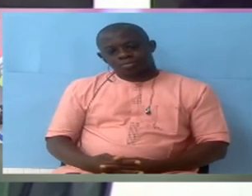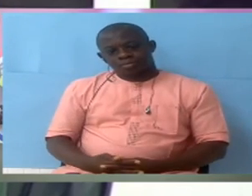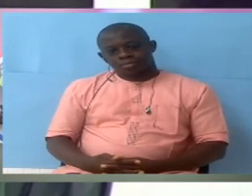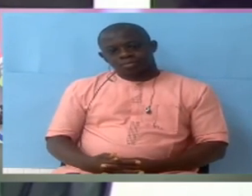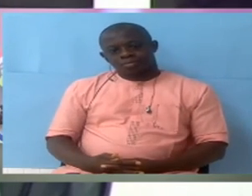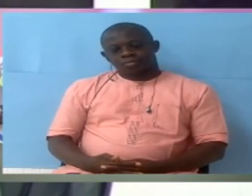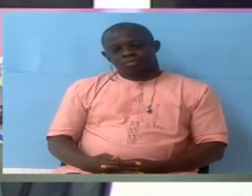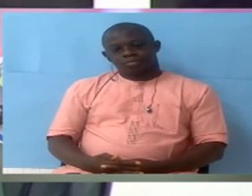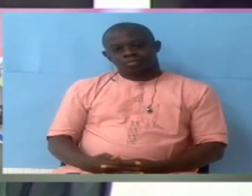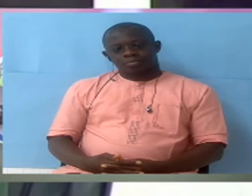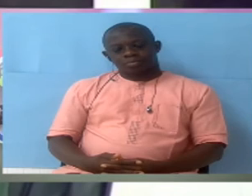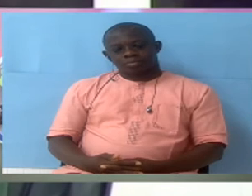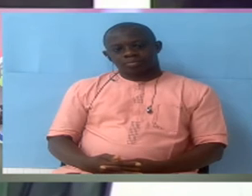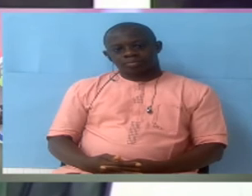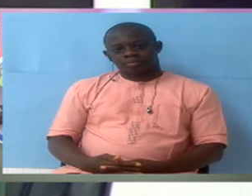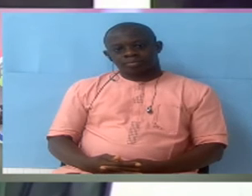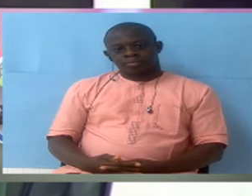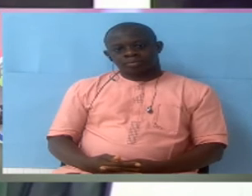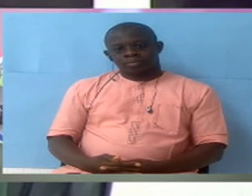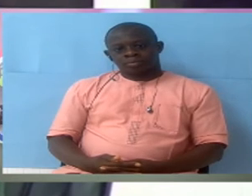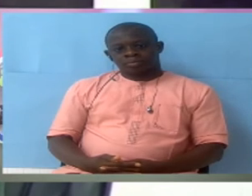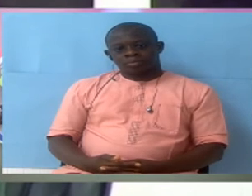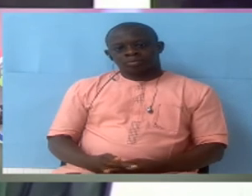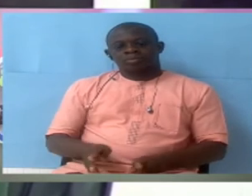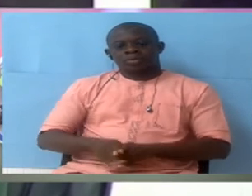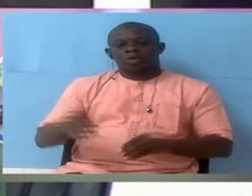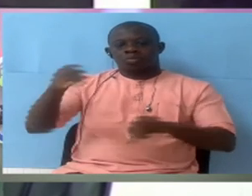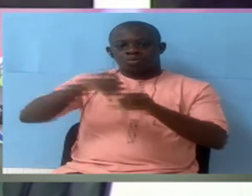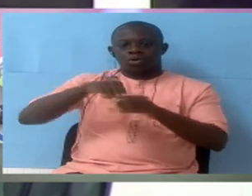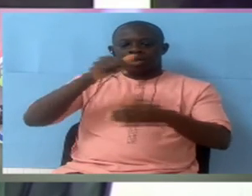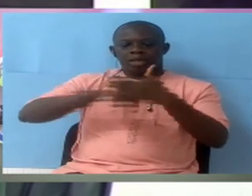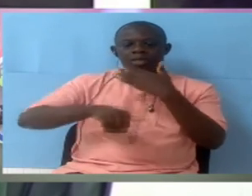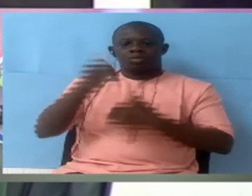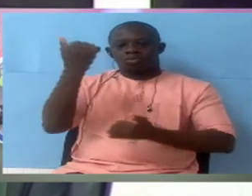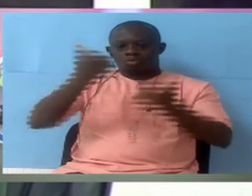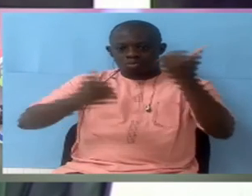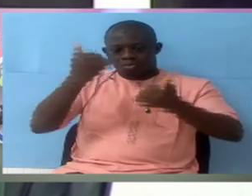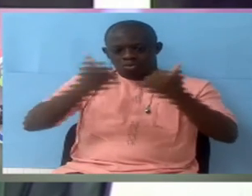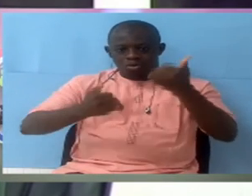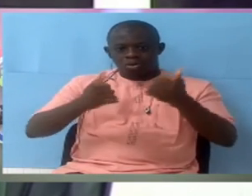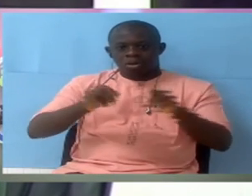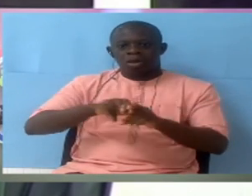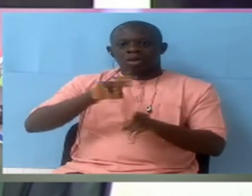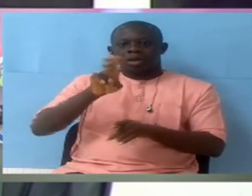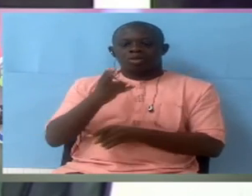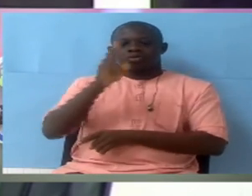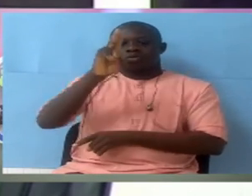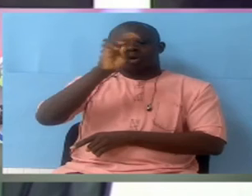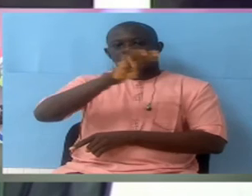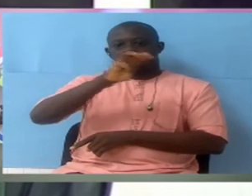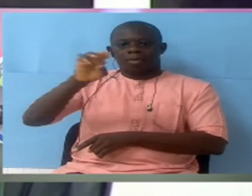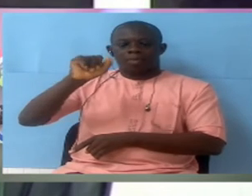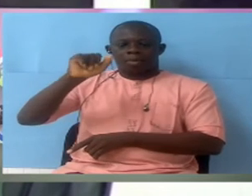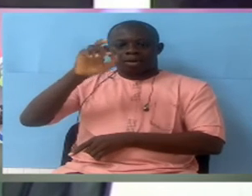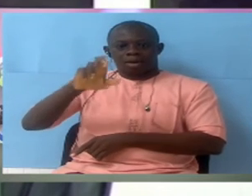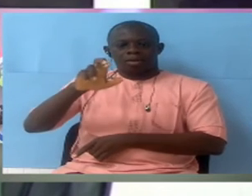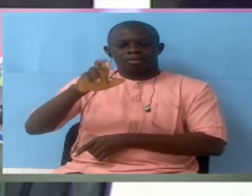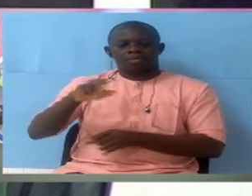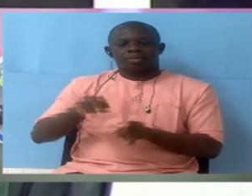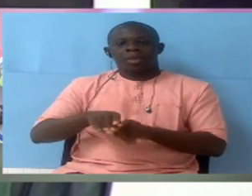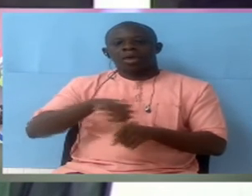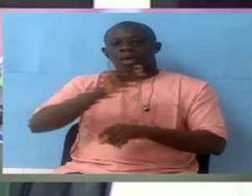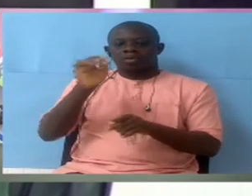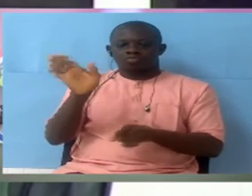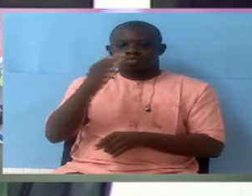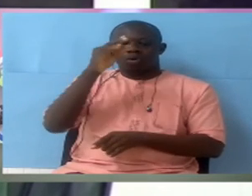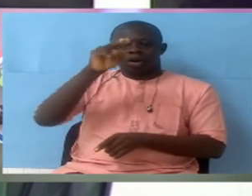ma genna fa. Put me in my Huma car. Dugal ma ci suma moto Huma ba. And then straight